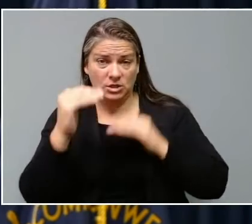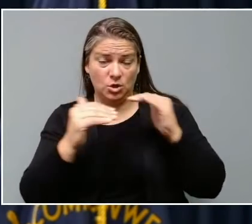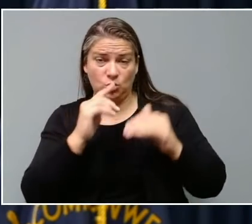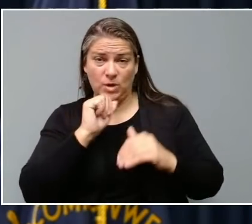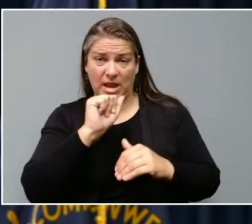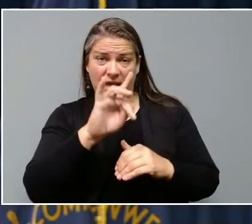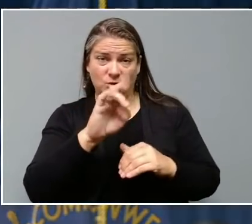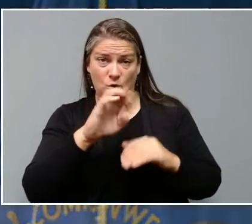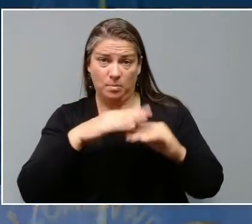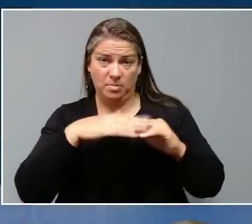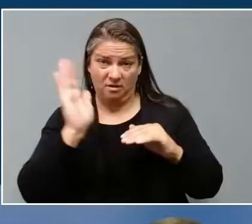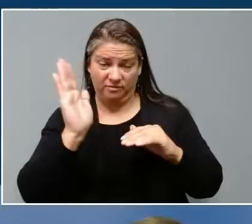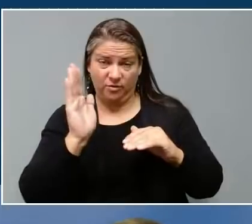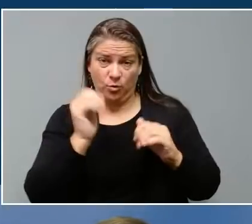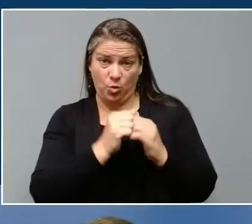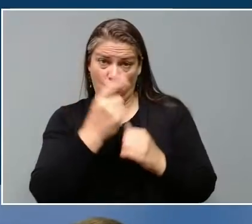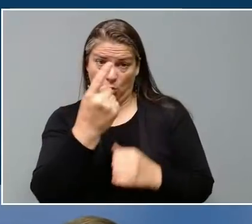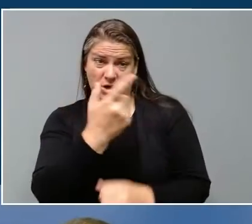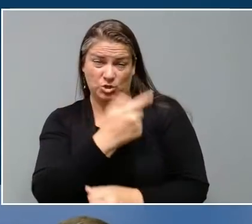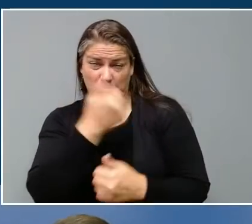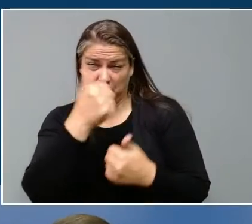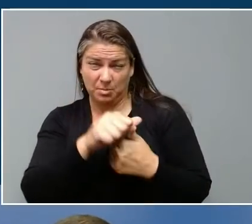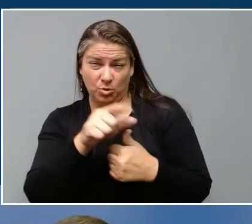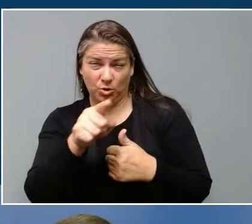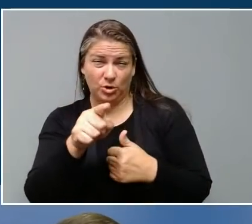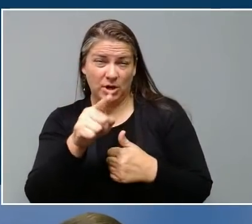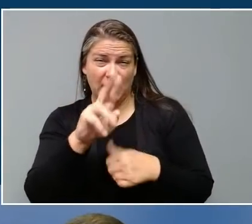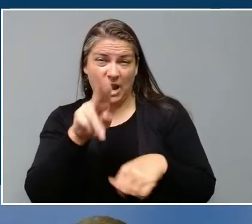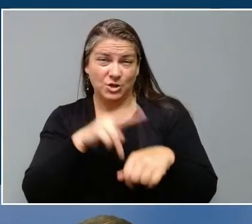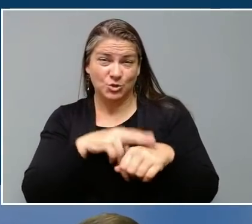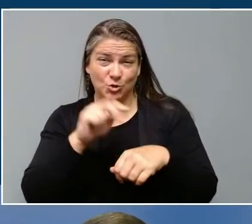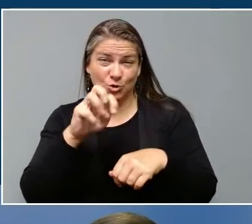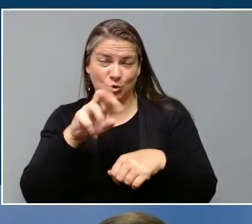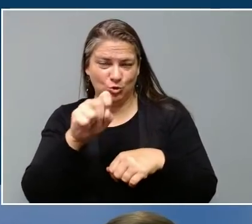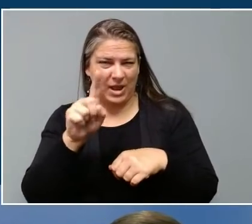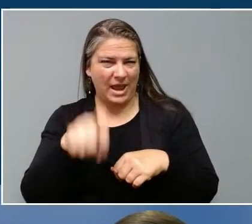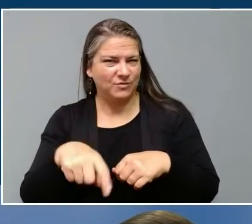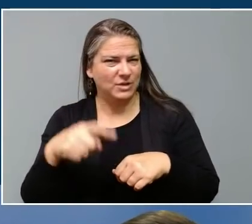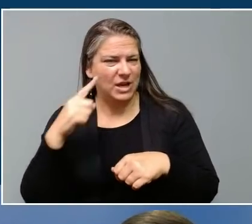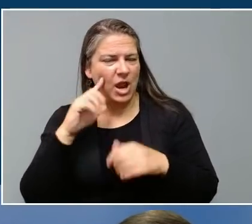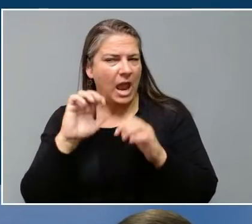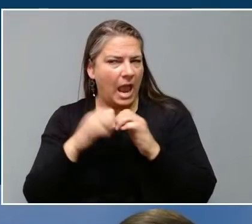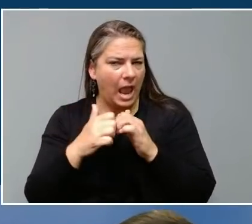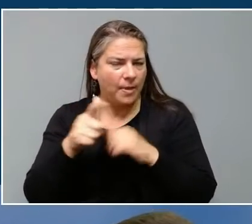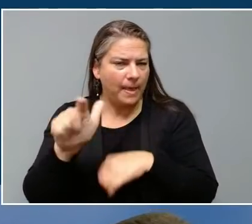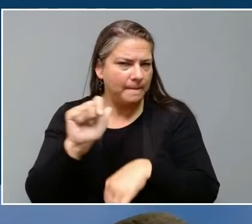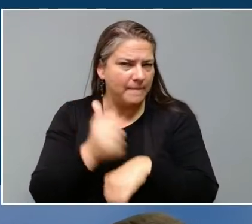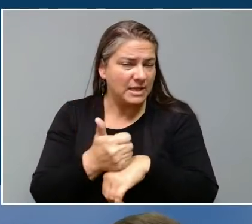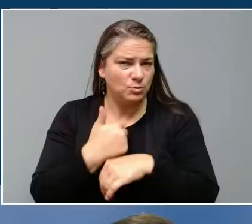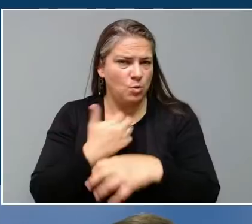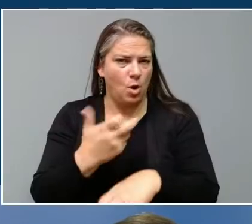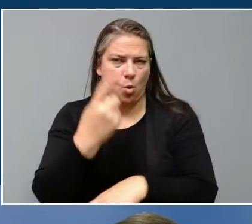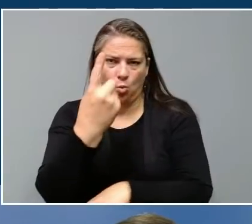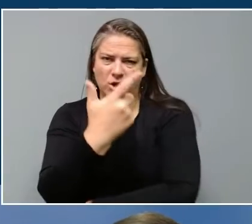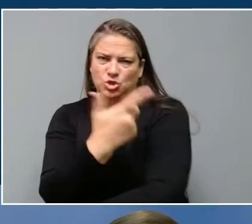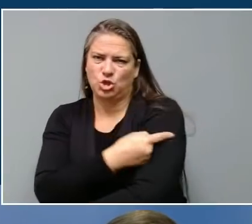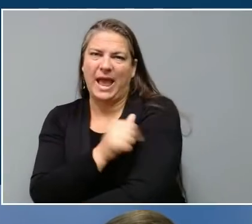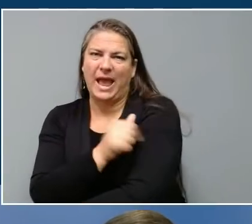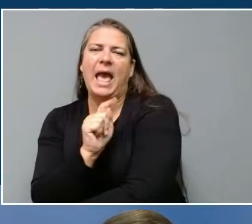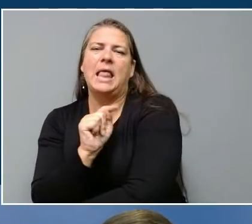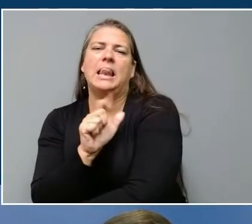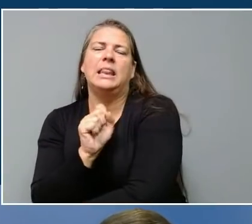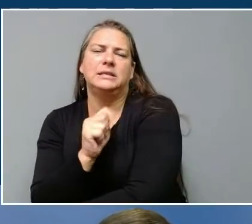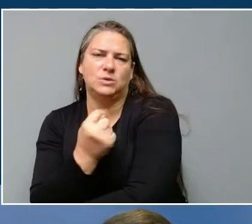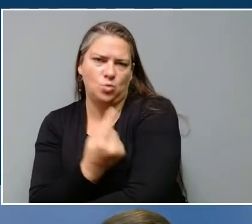with at least one shot. Remember, when you're listening to national news, you got to listen to how they're basing it. We at least want to get one shot in your arm. We're now